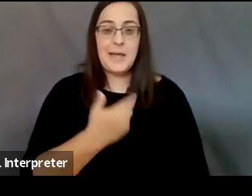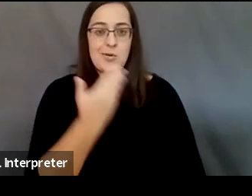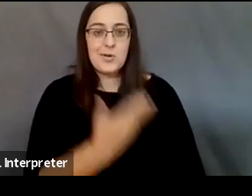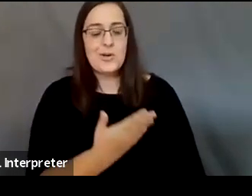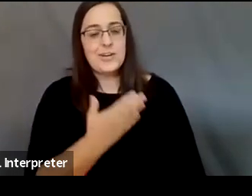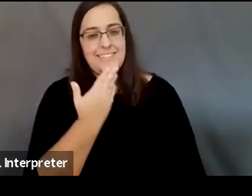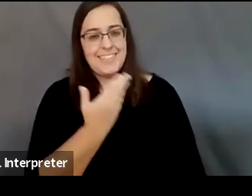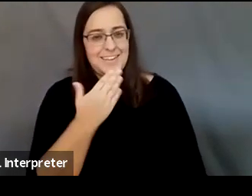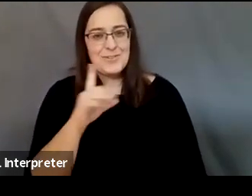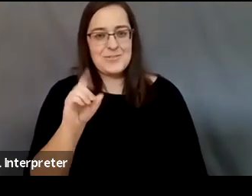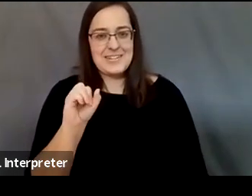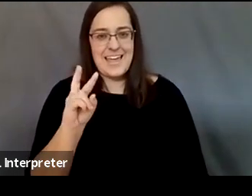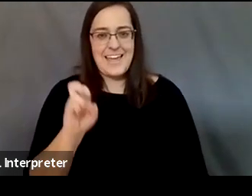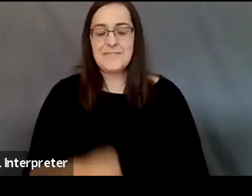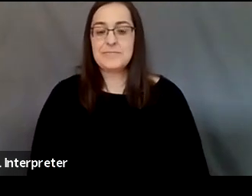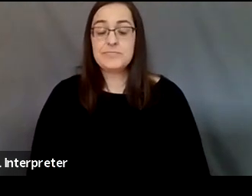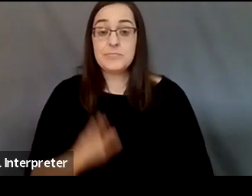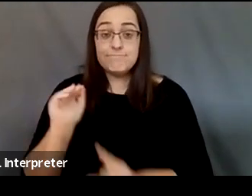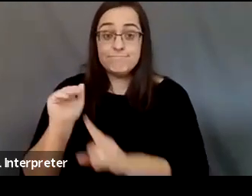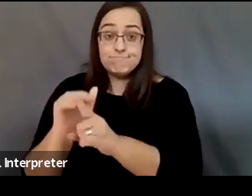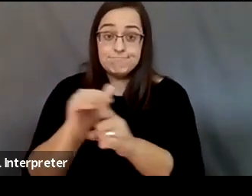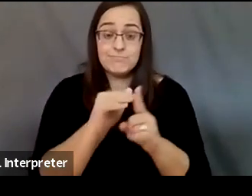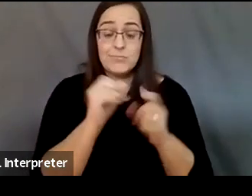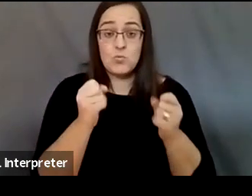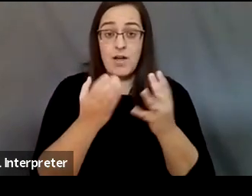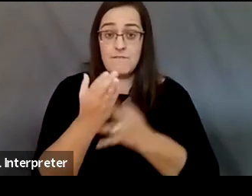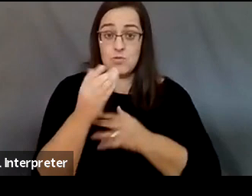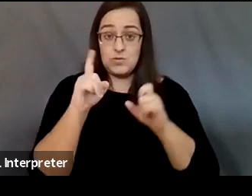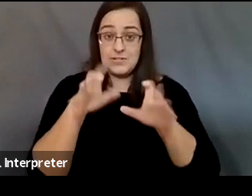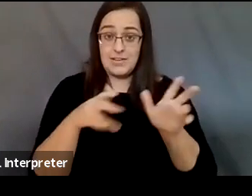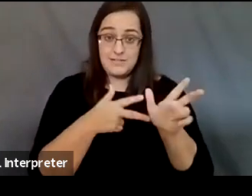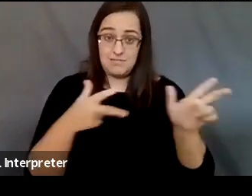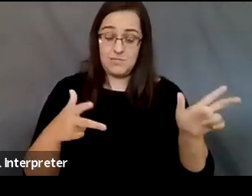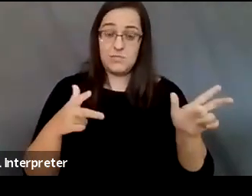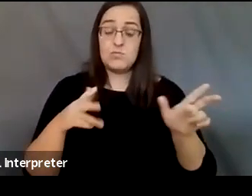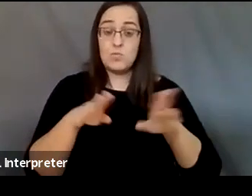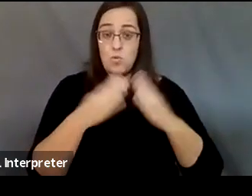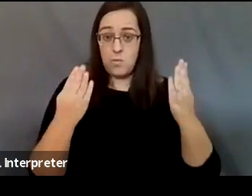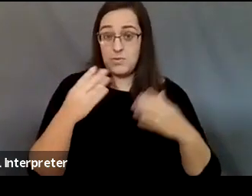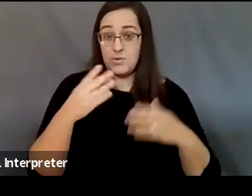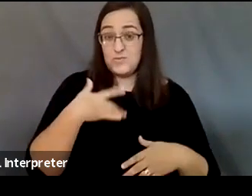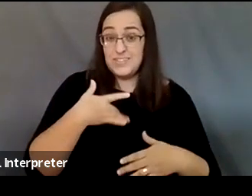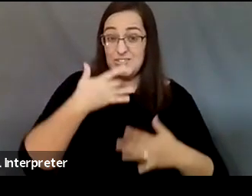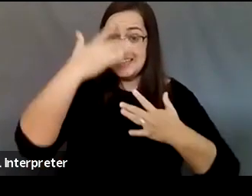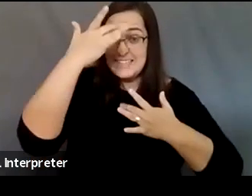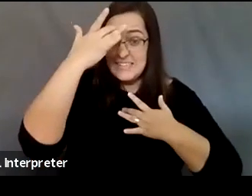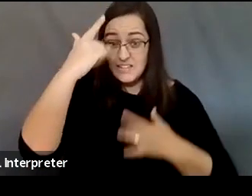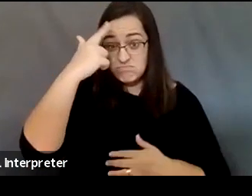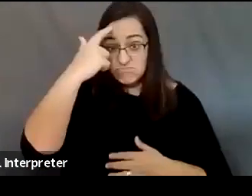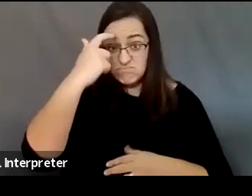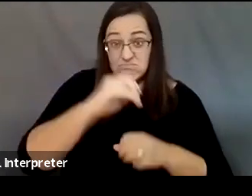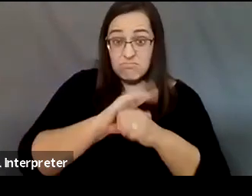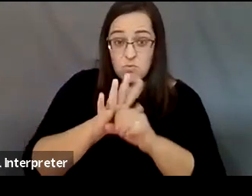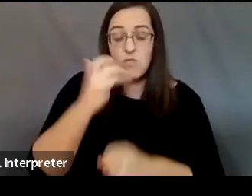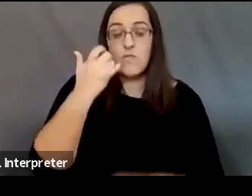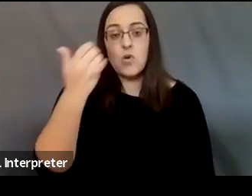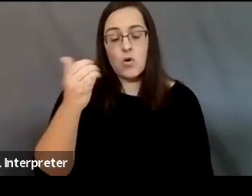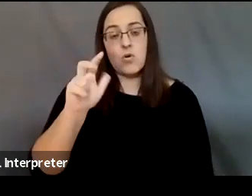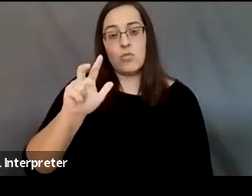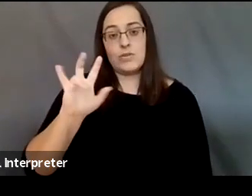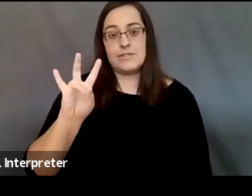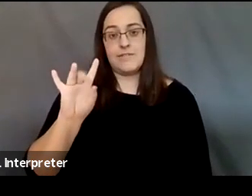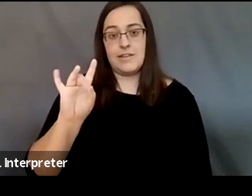Dave. Just want to remind everyone that the drive-through testing center remains open. If you feel sick, you have symptoms you think might be COVID, call the public health hotline